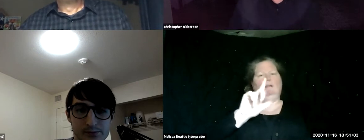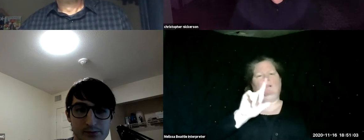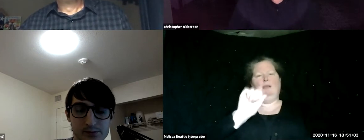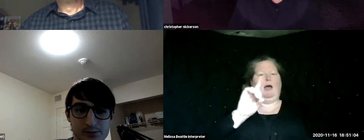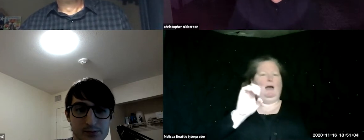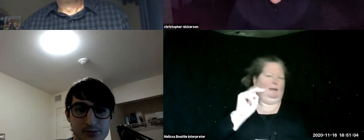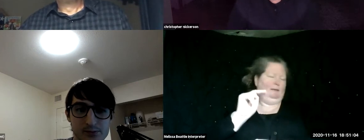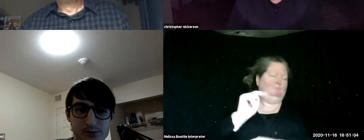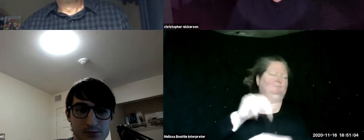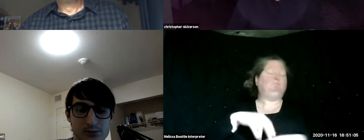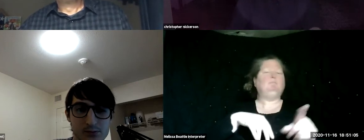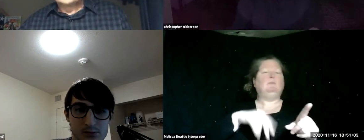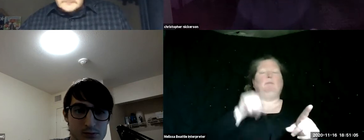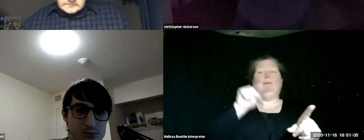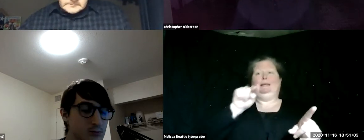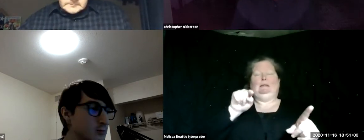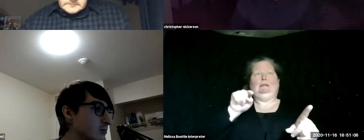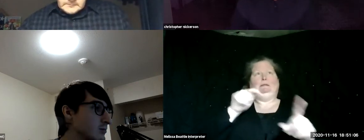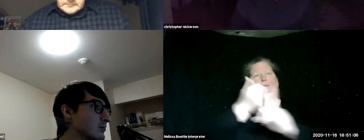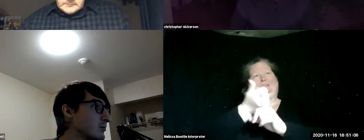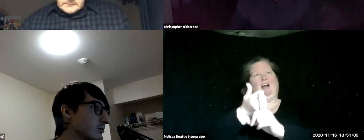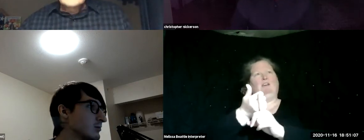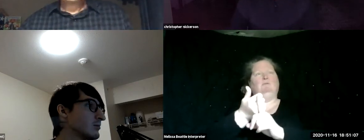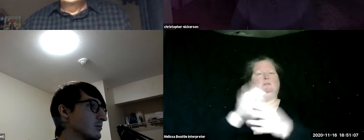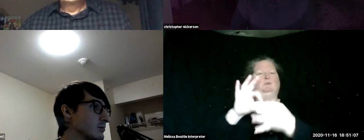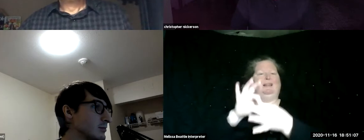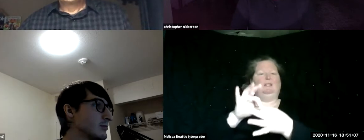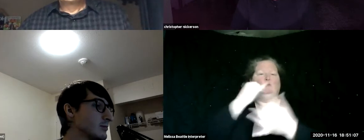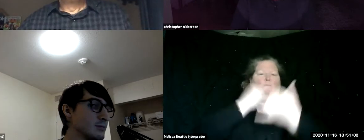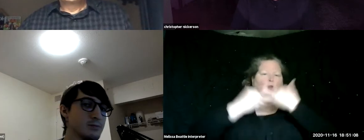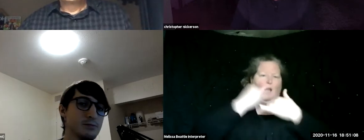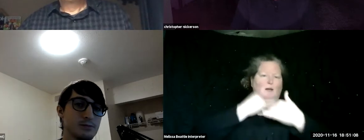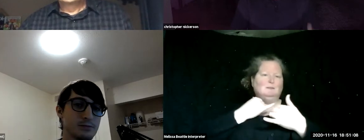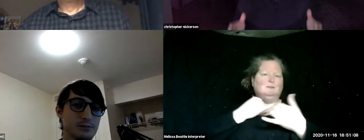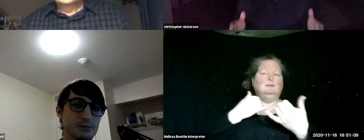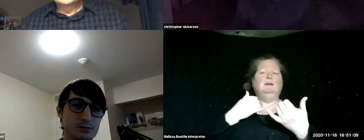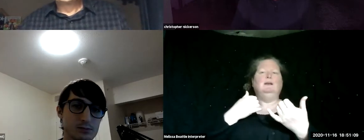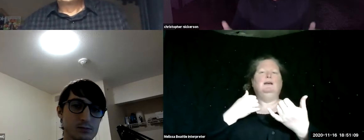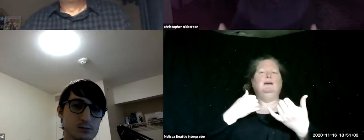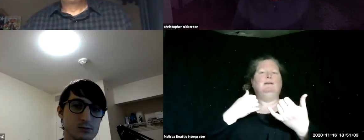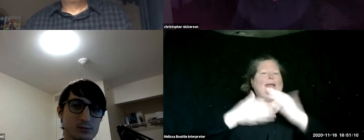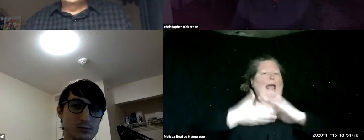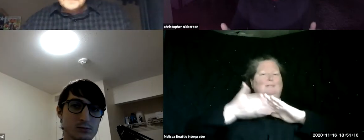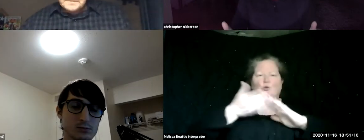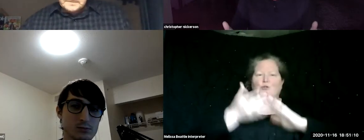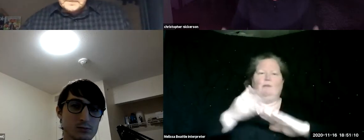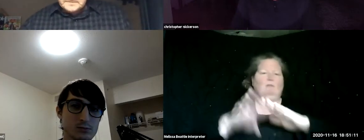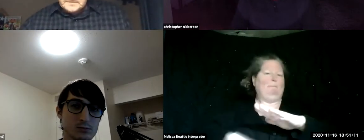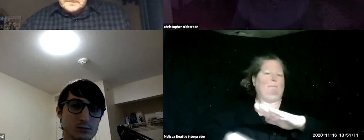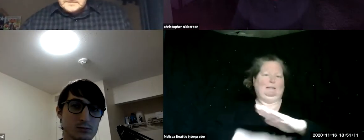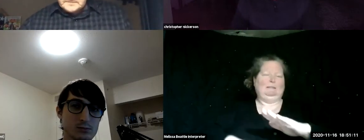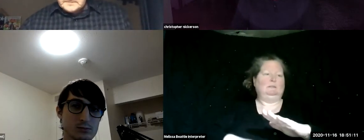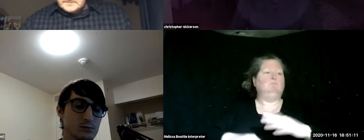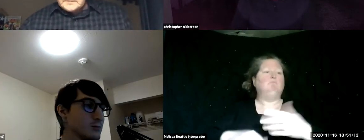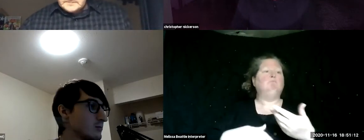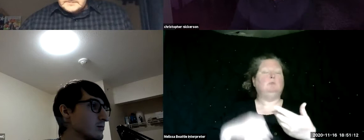brands, was that his thing was about flawless execution of the basics. And he said that perfection existed in